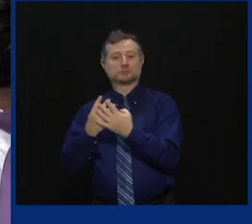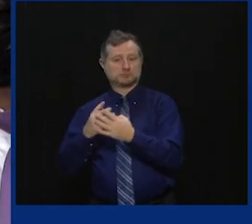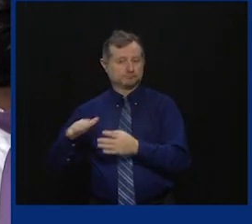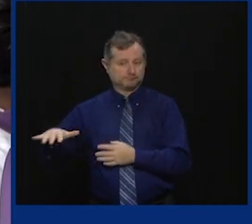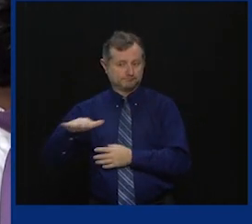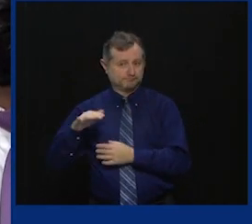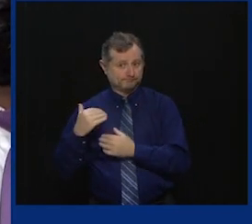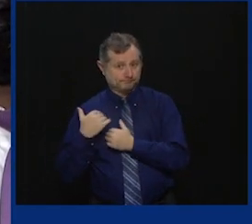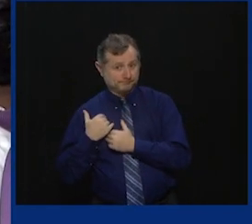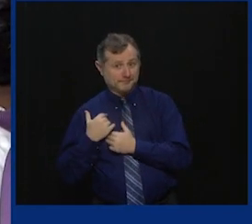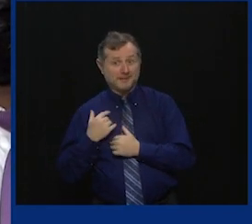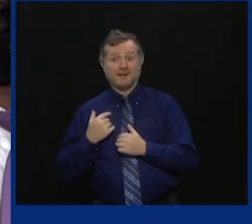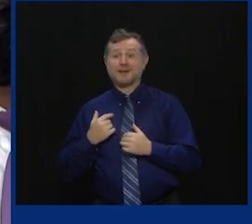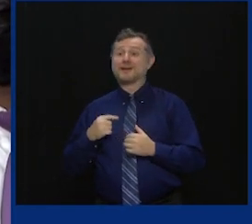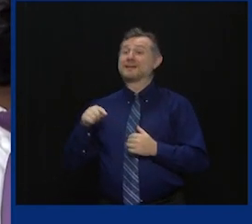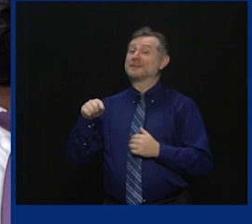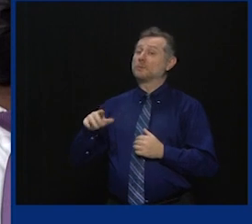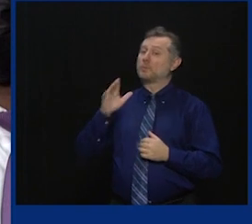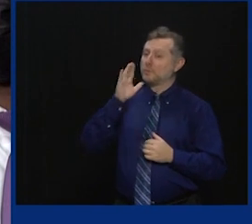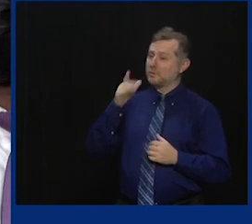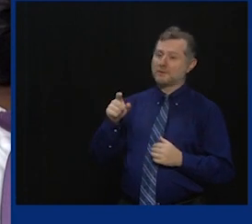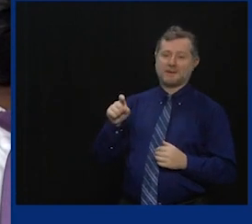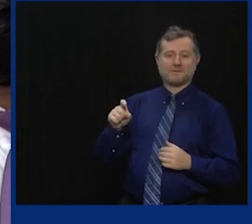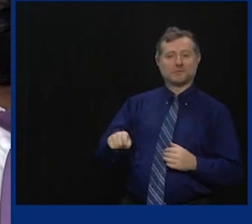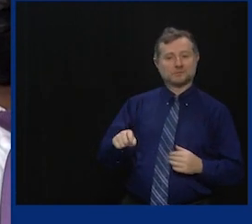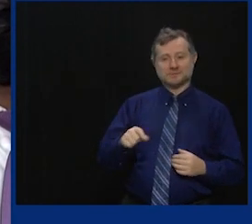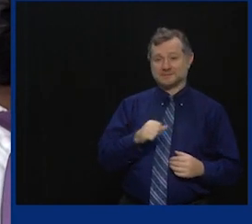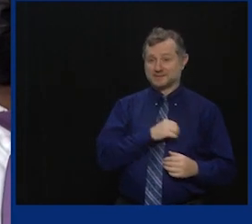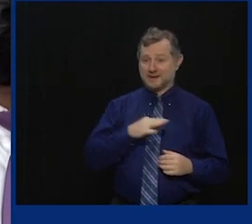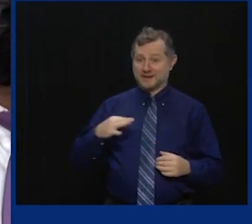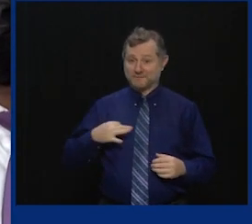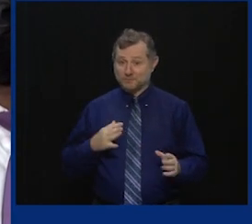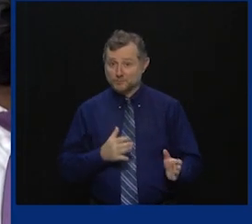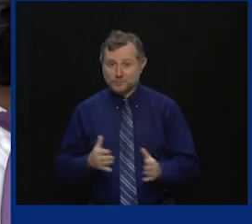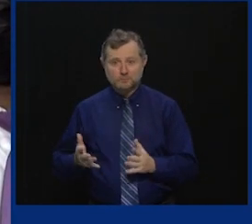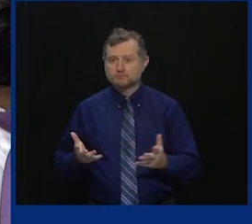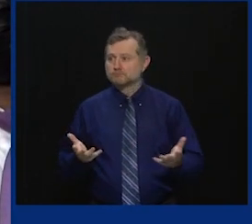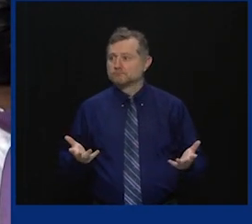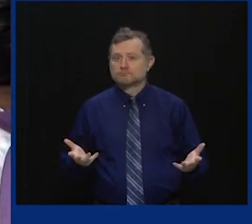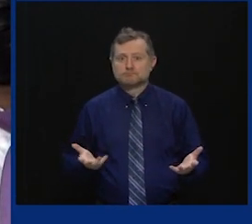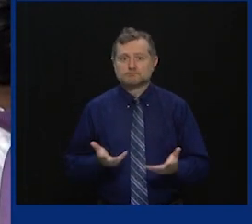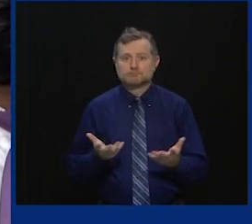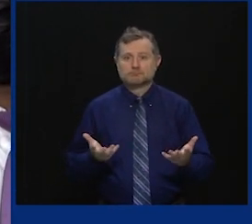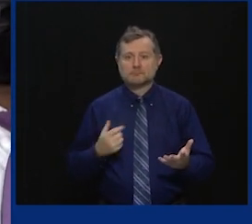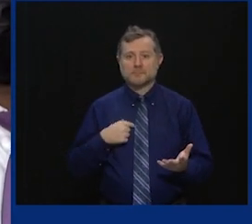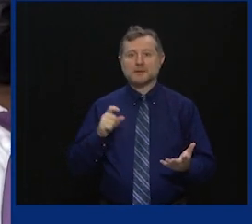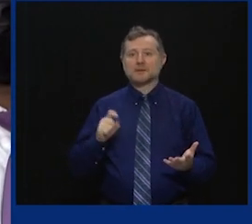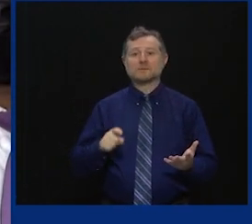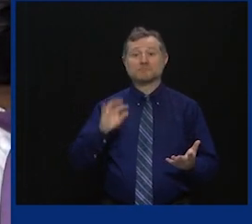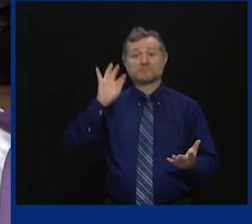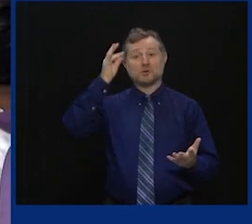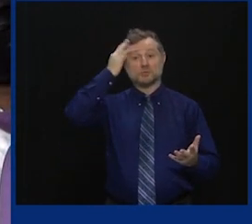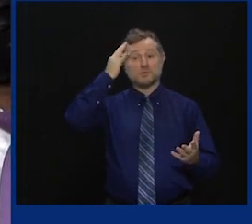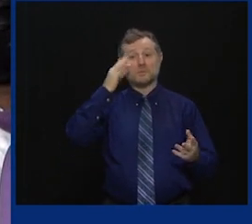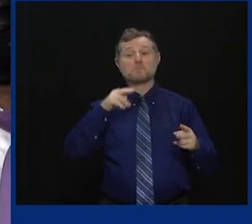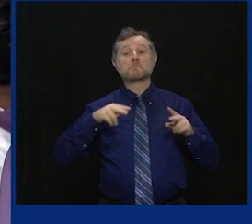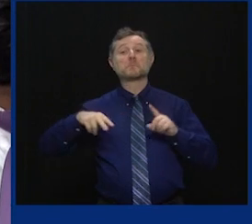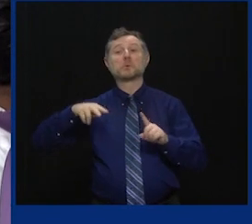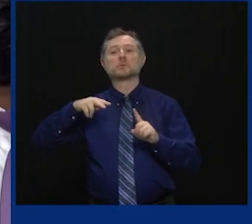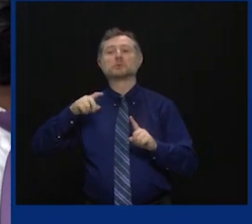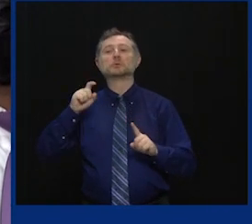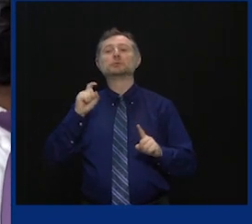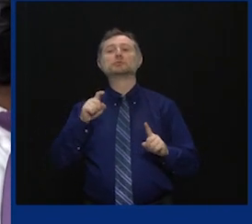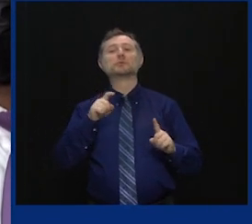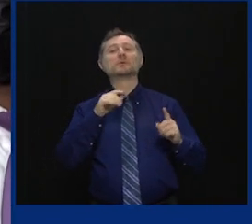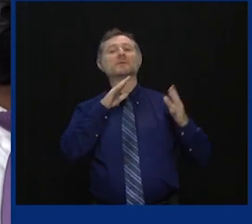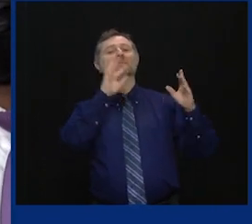have a staffing plan, and I would say that the federal monitor should go before the federal judge and demand